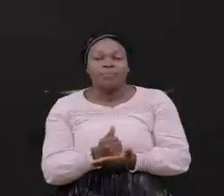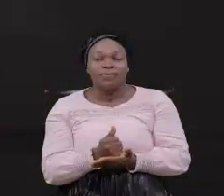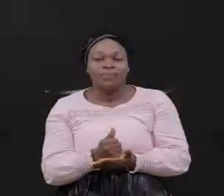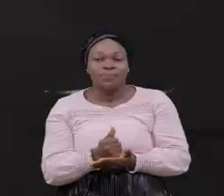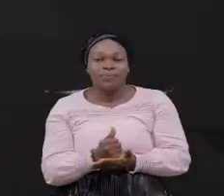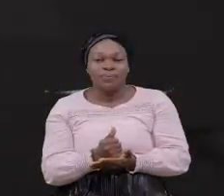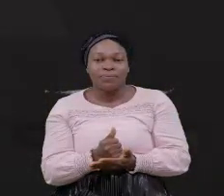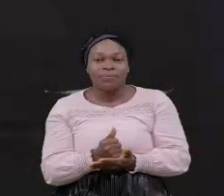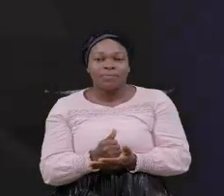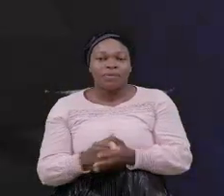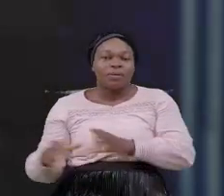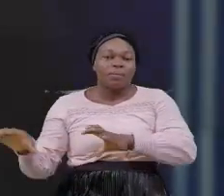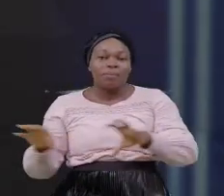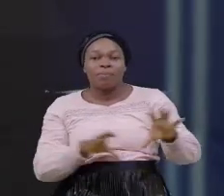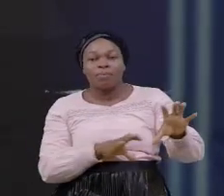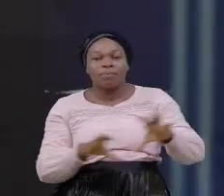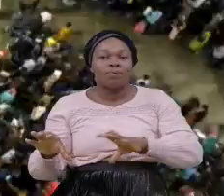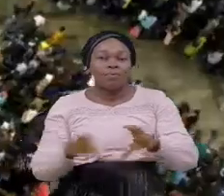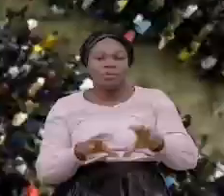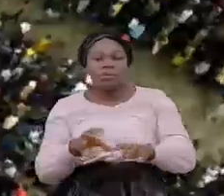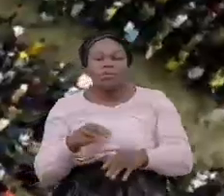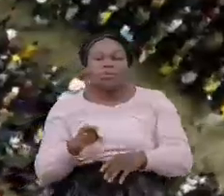Performance. Where?